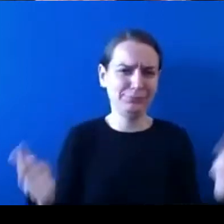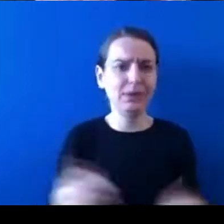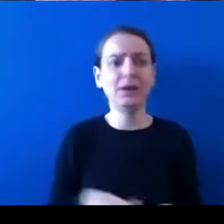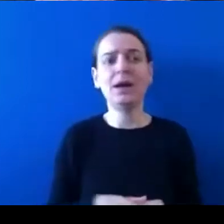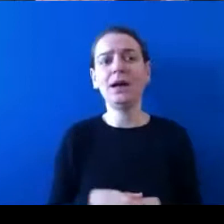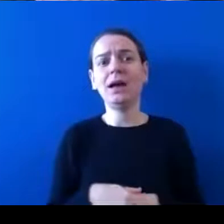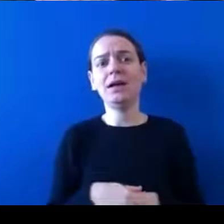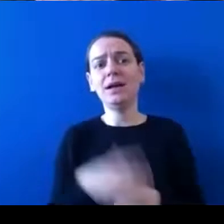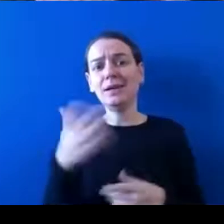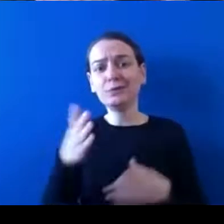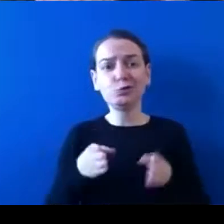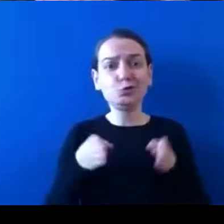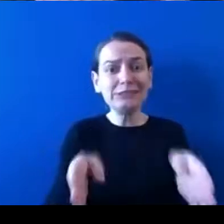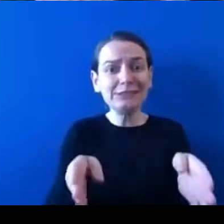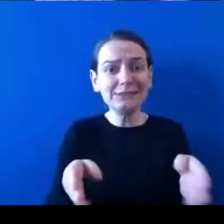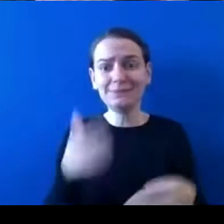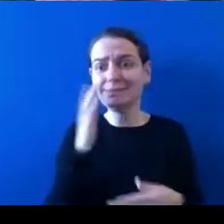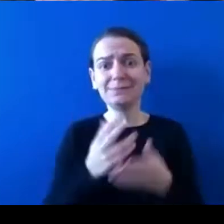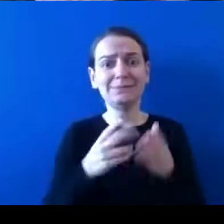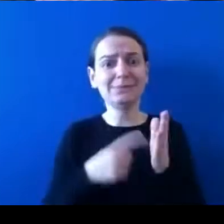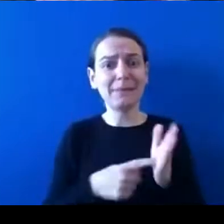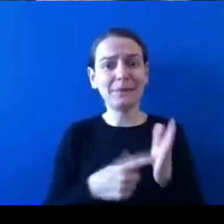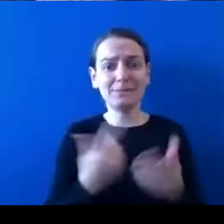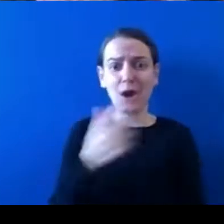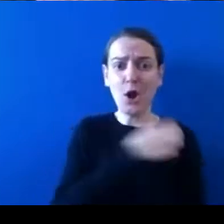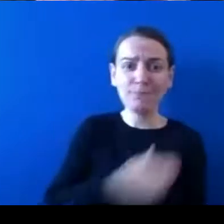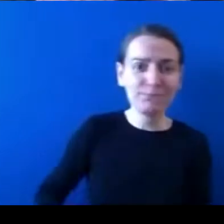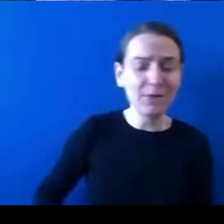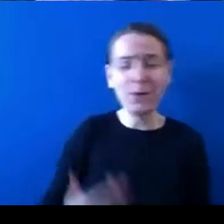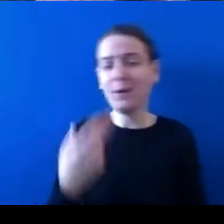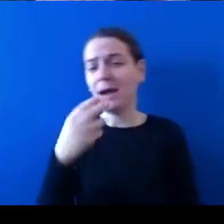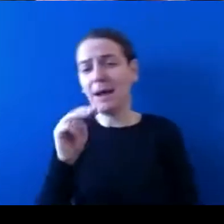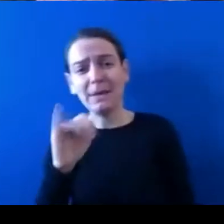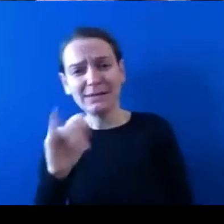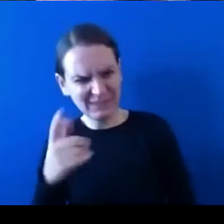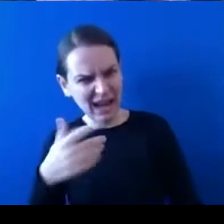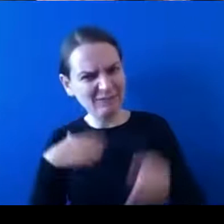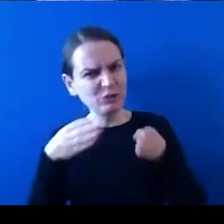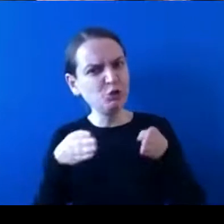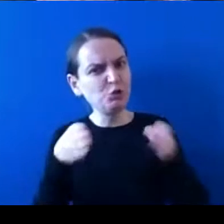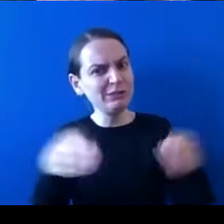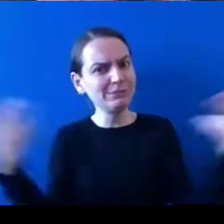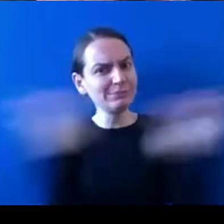it is and how it can be made accessible if it isn't for blind pedestrians.